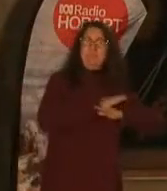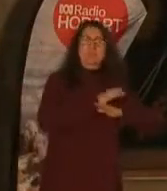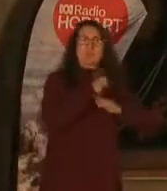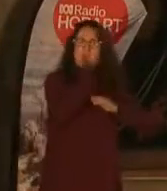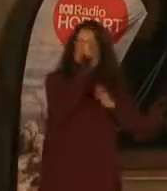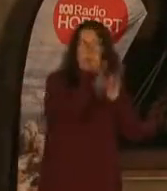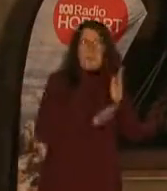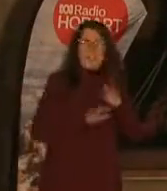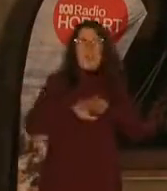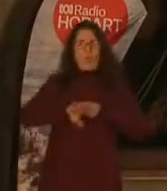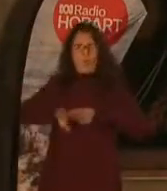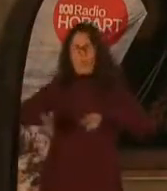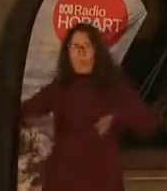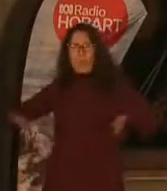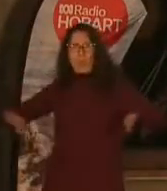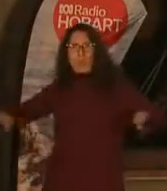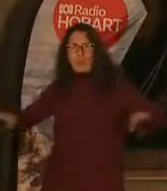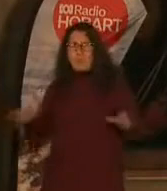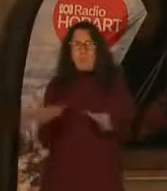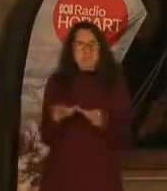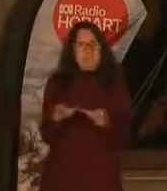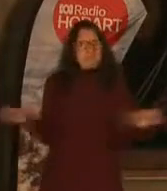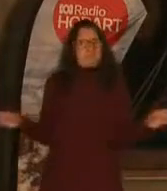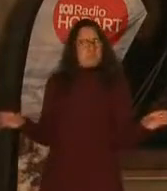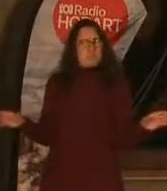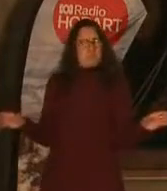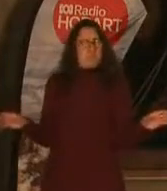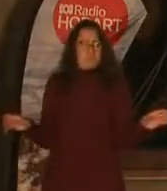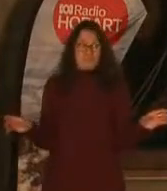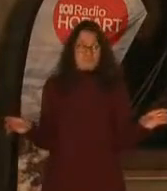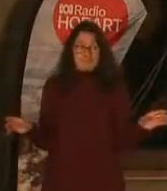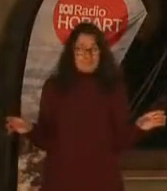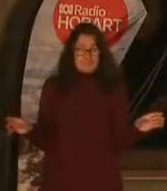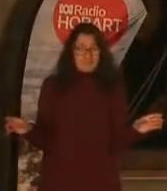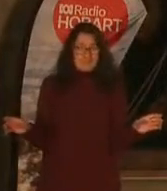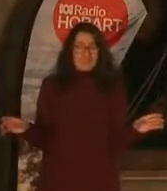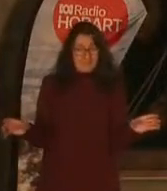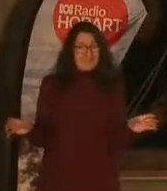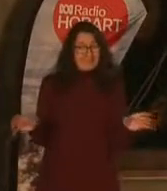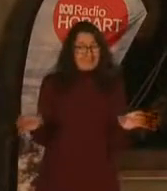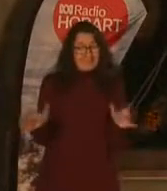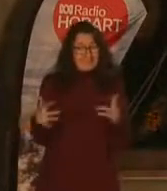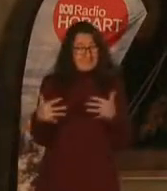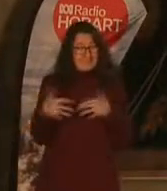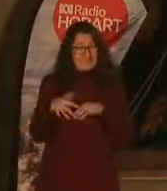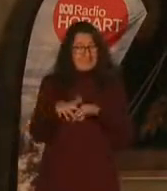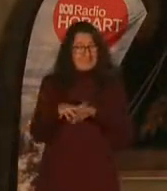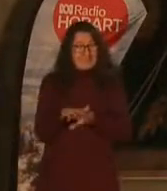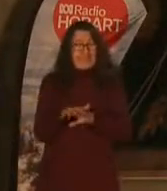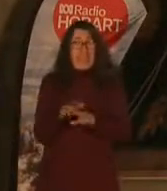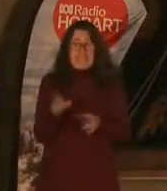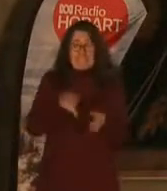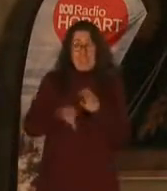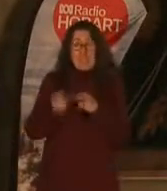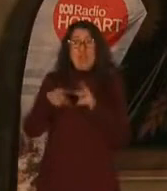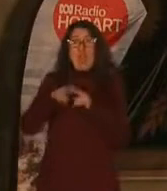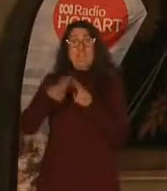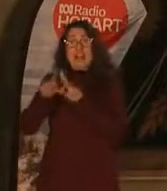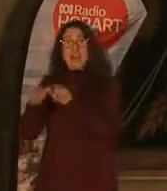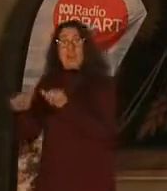not. And the fact that you can combine the science of linguistics with the community knowledge